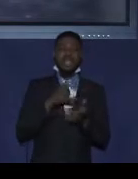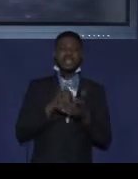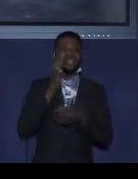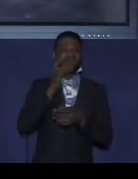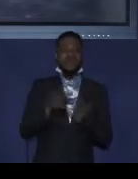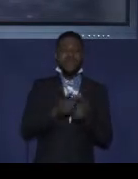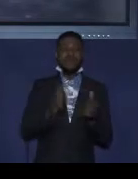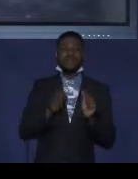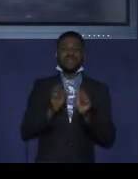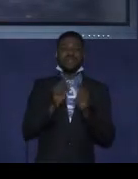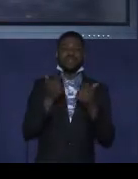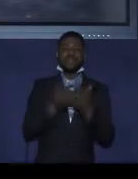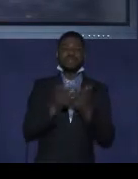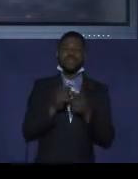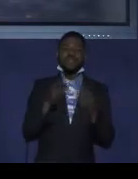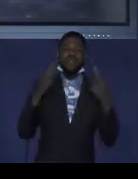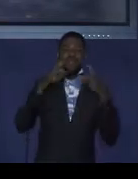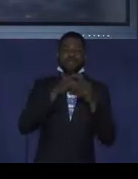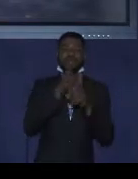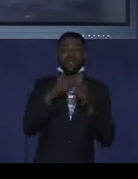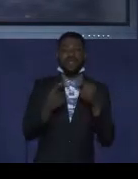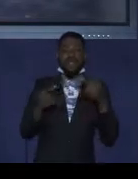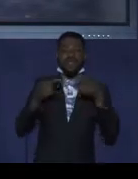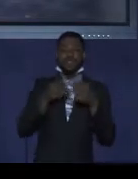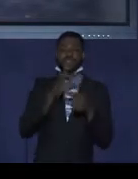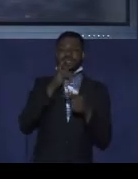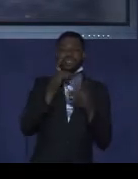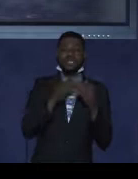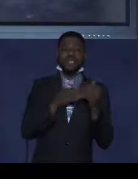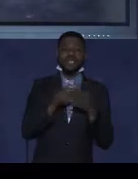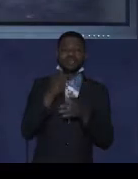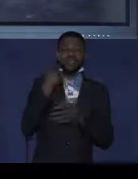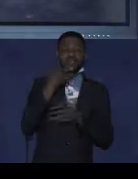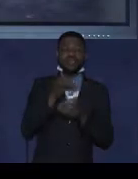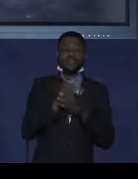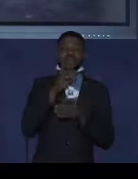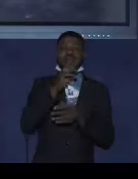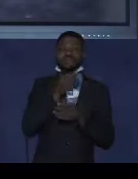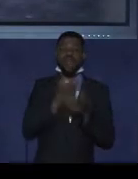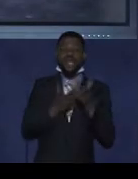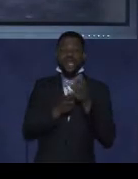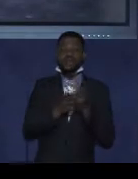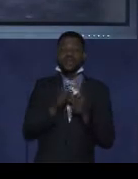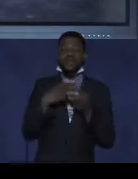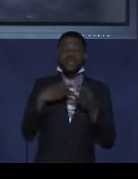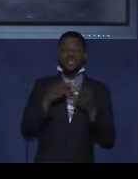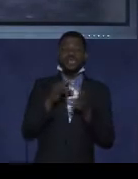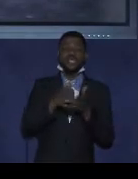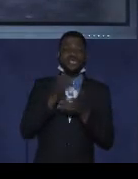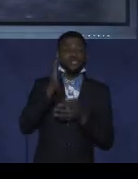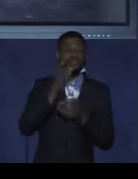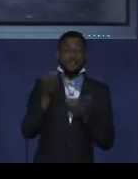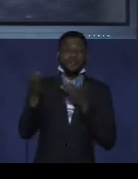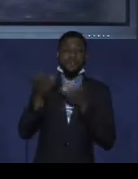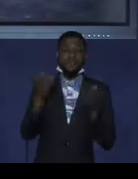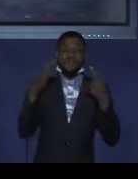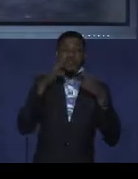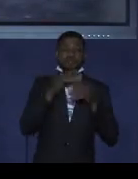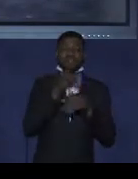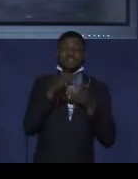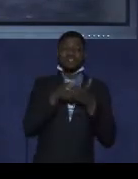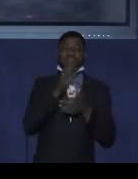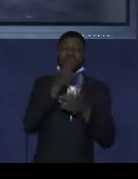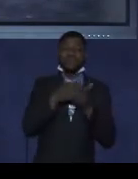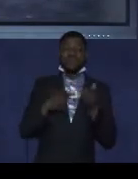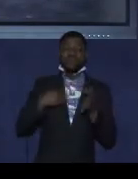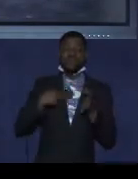will avoid group conflict. But when opposite is the case, that see you that you are not trustworthy, it will bring conflict, and this is